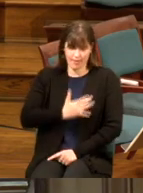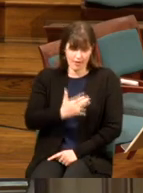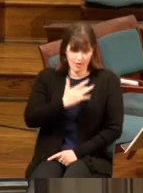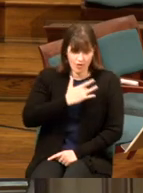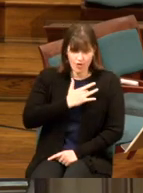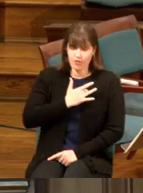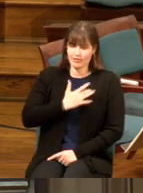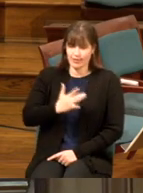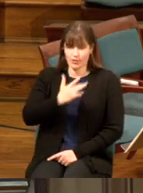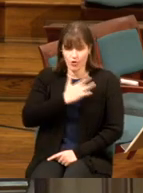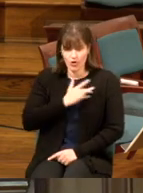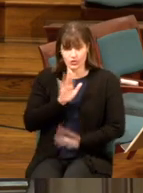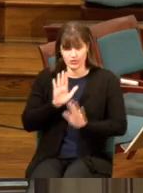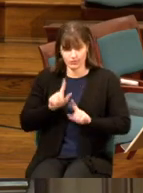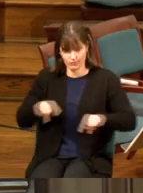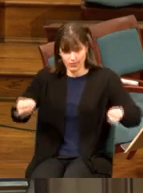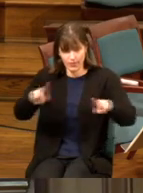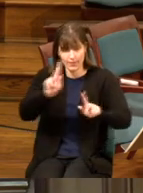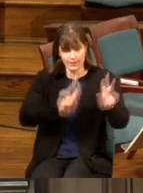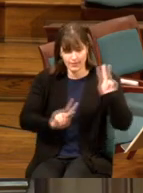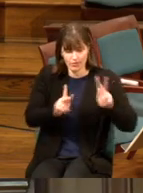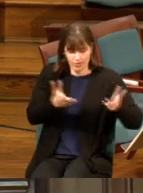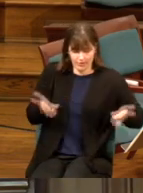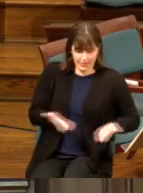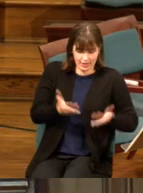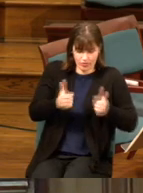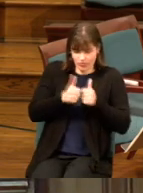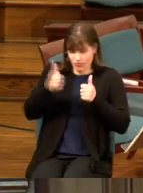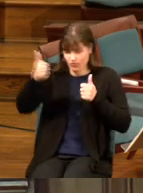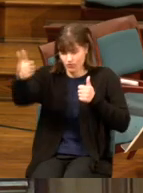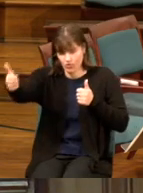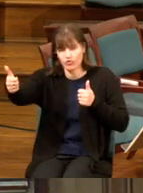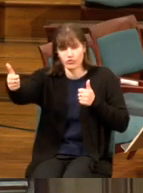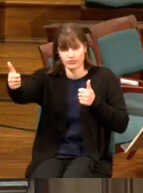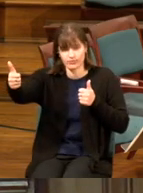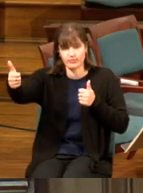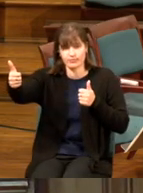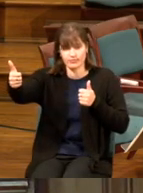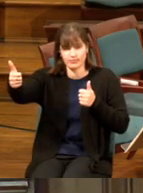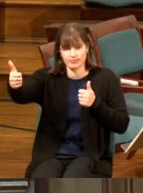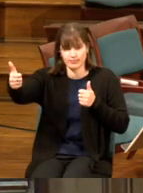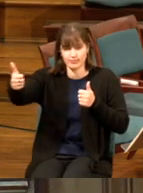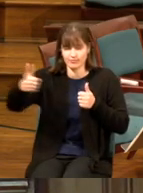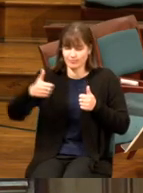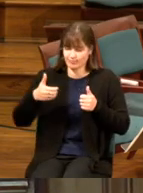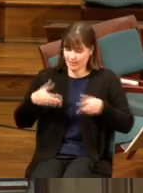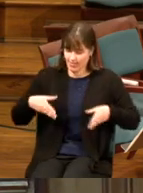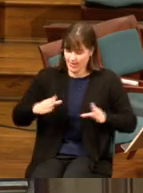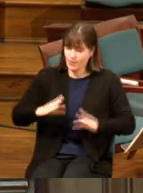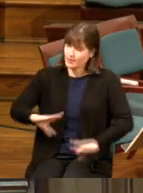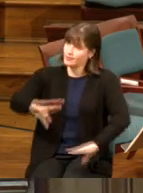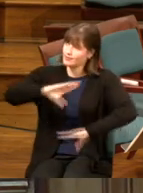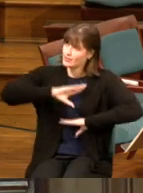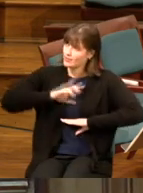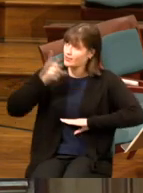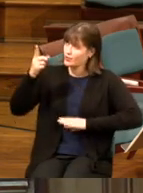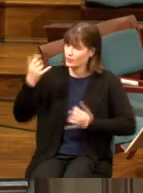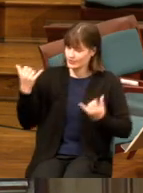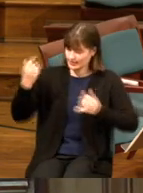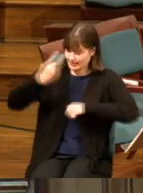your people, both near and across the mile, may they be pleasing unto your sight this